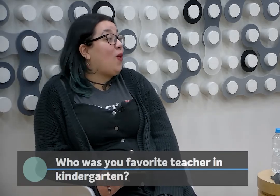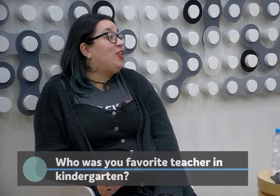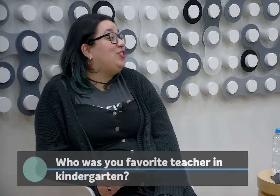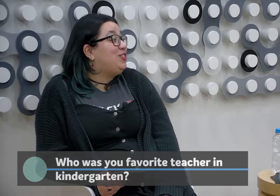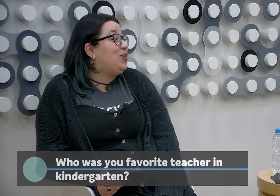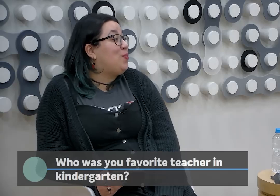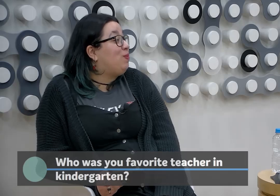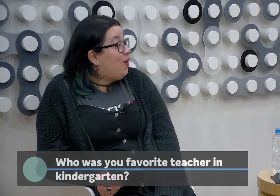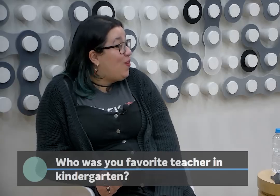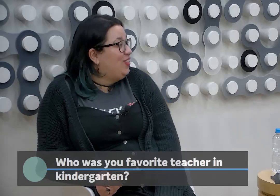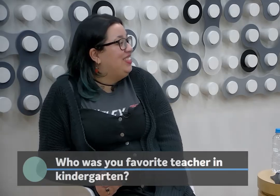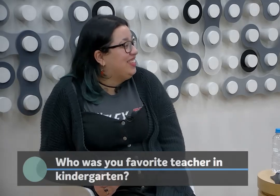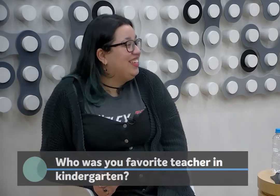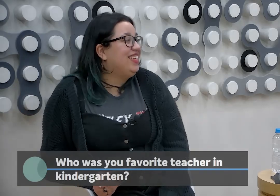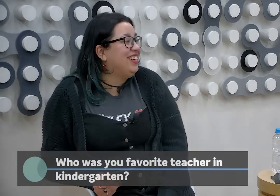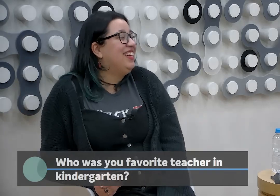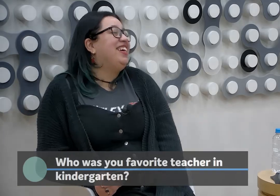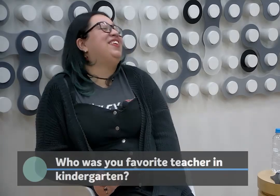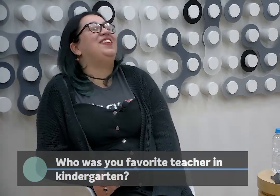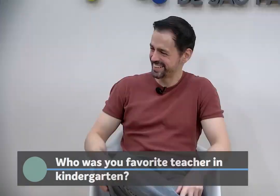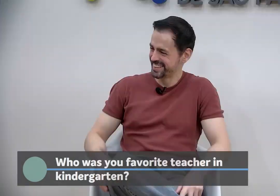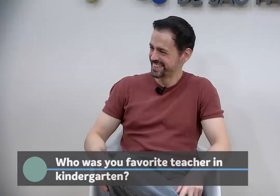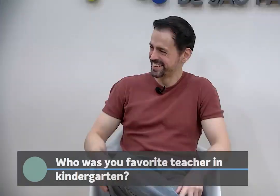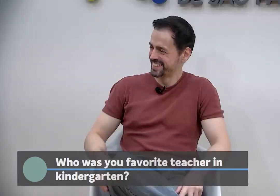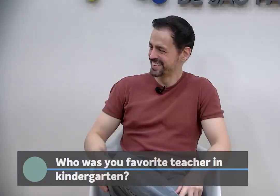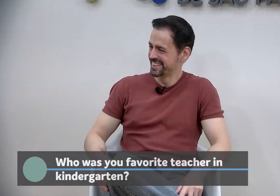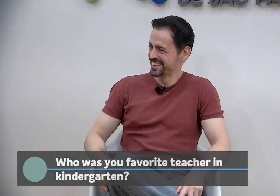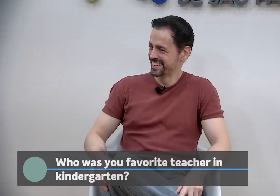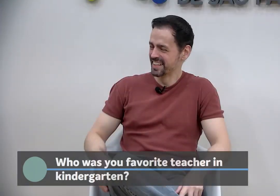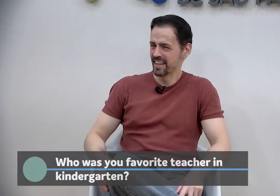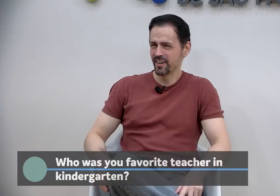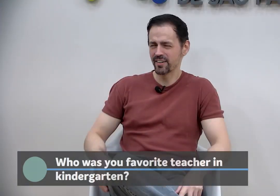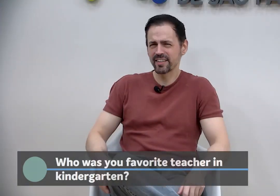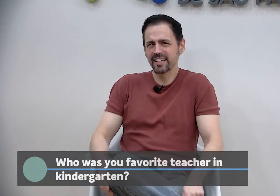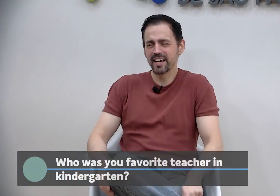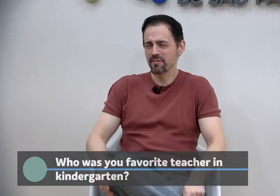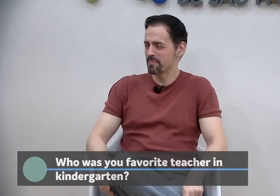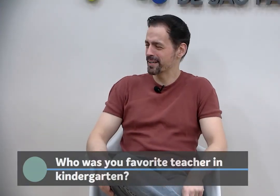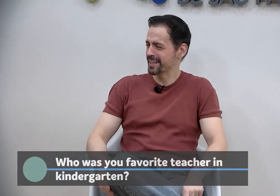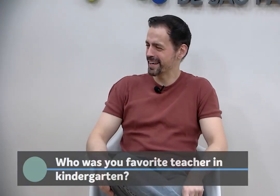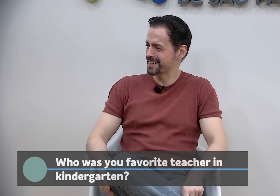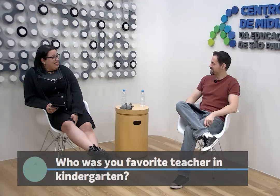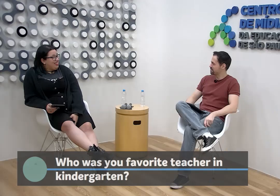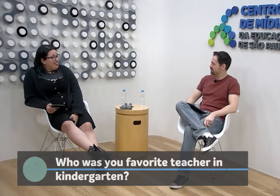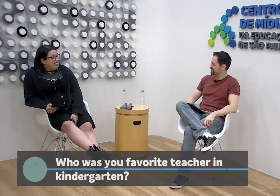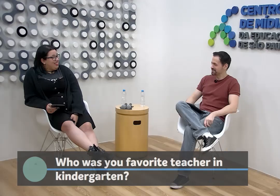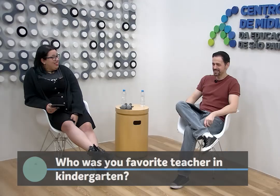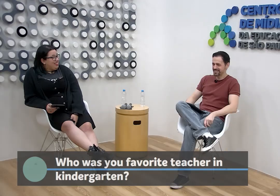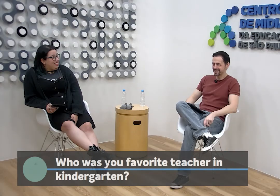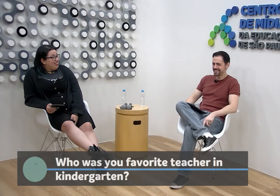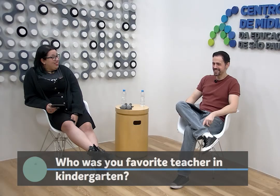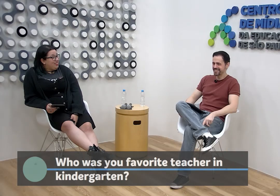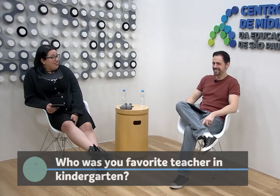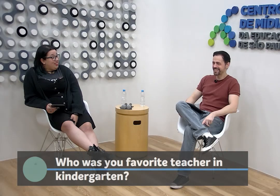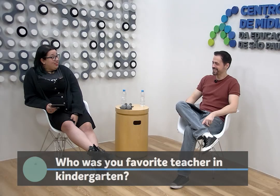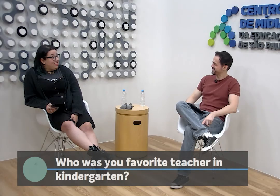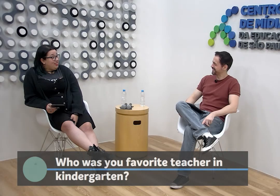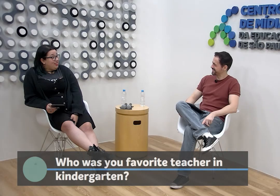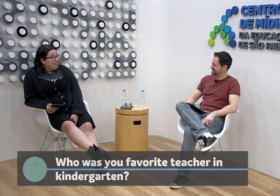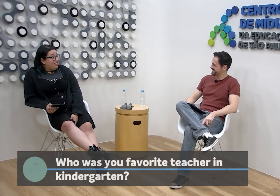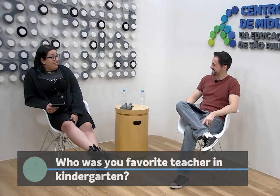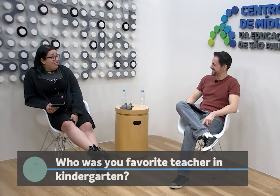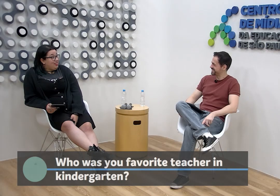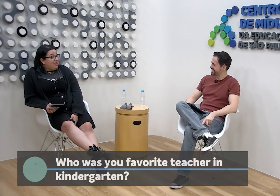oh my God, she's so blonde. It was awesome. Okay, everybody had a blonde teacher in